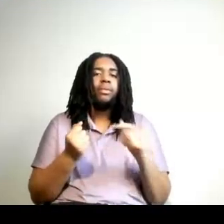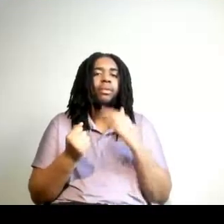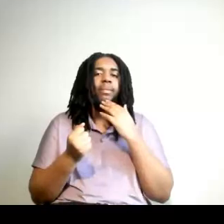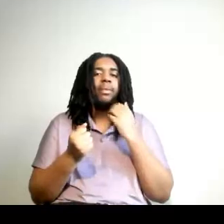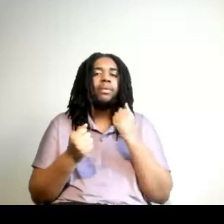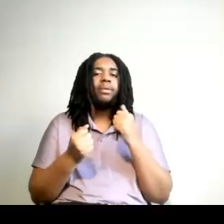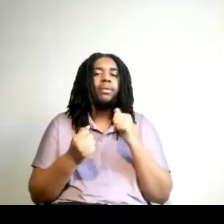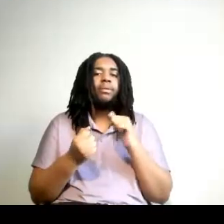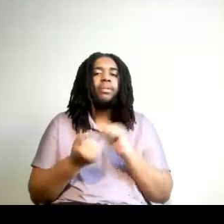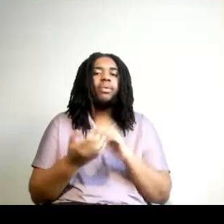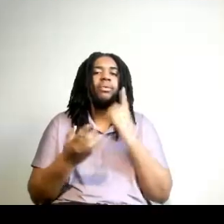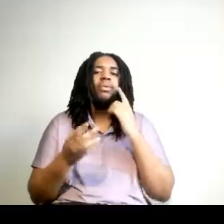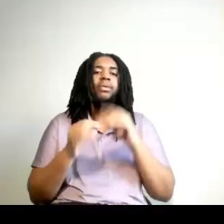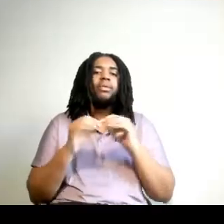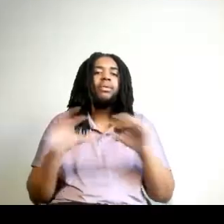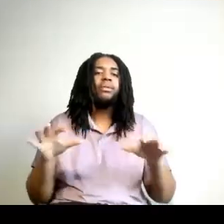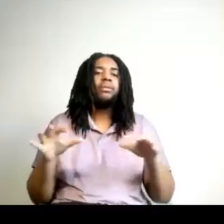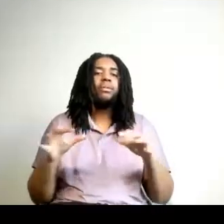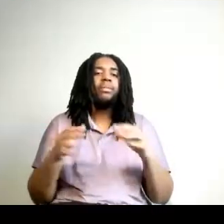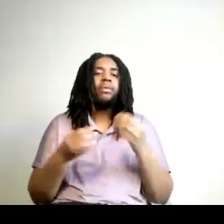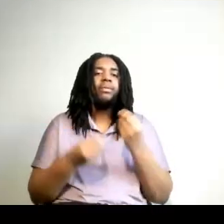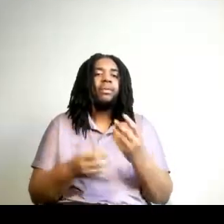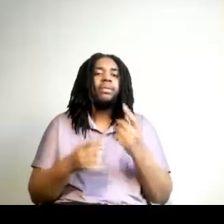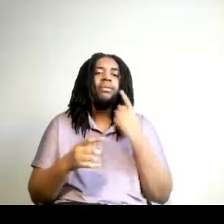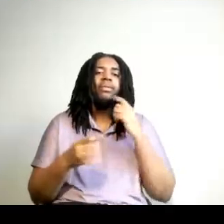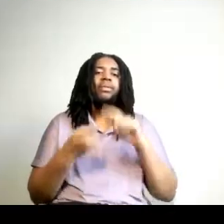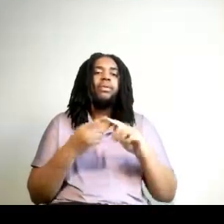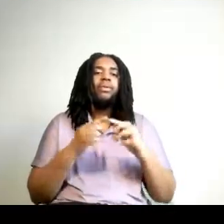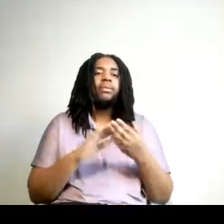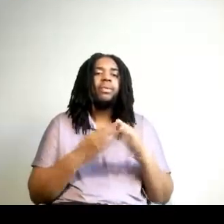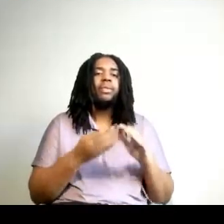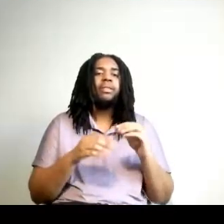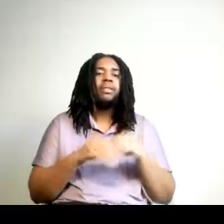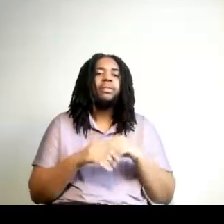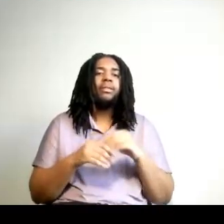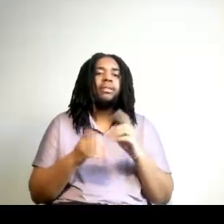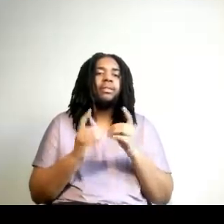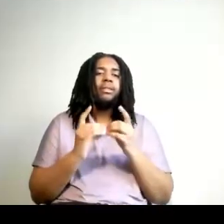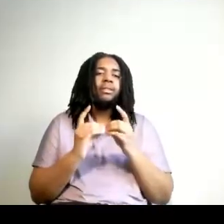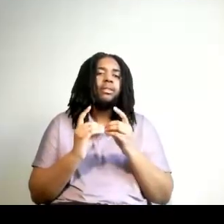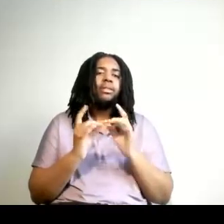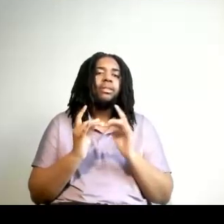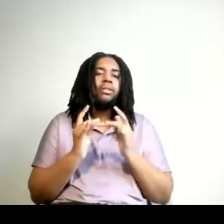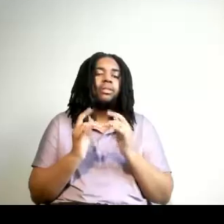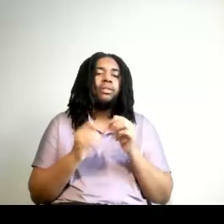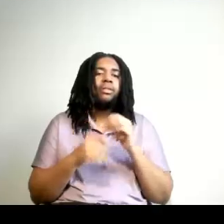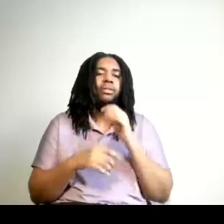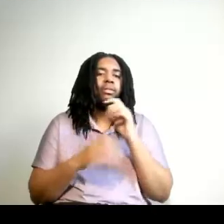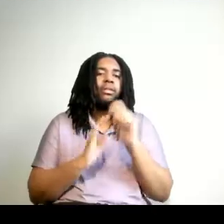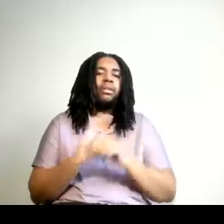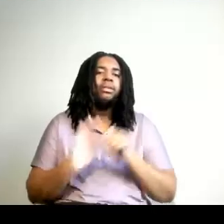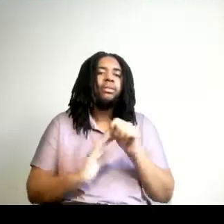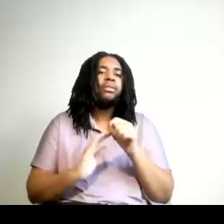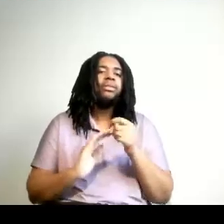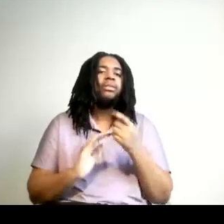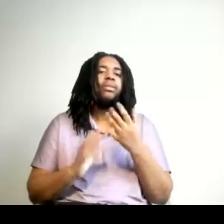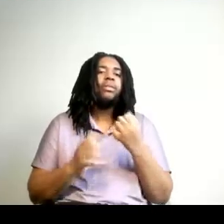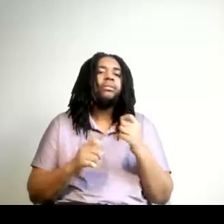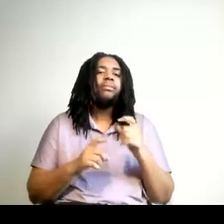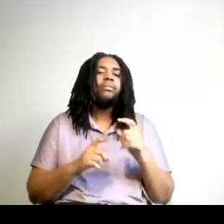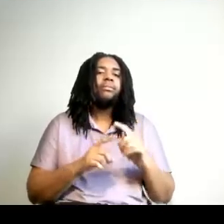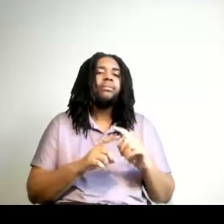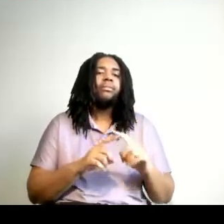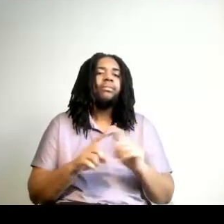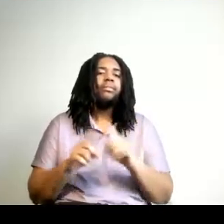information within communities in this digital age. So we're really going to want to use social media and other digital platforms to reach